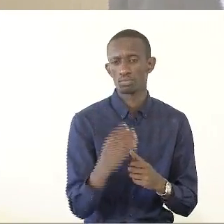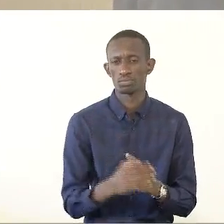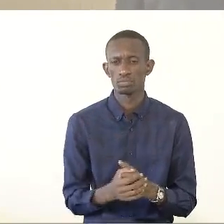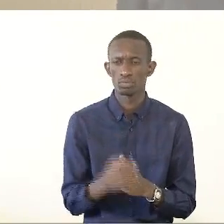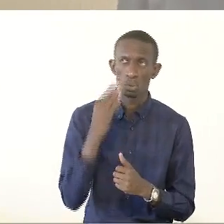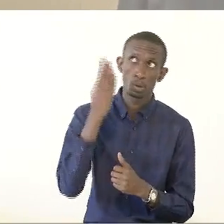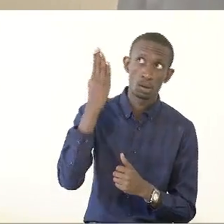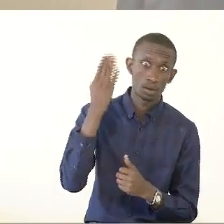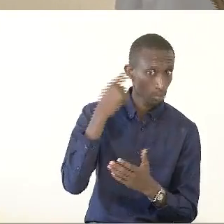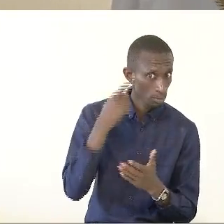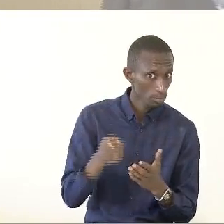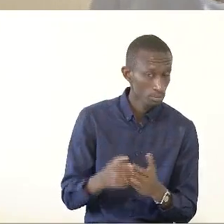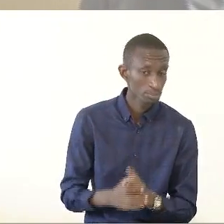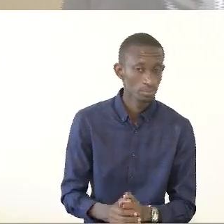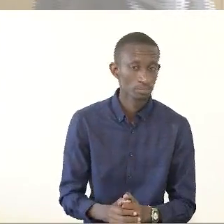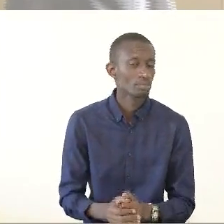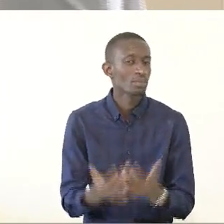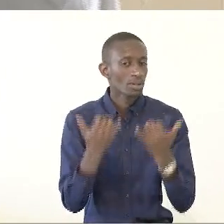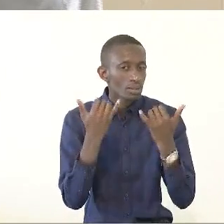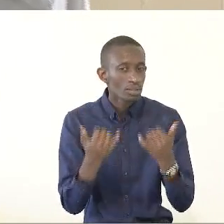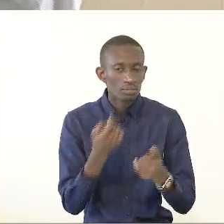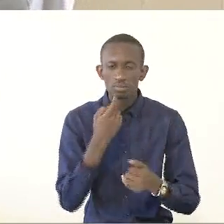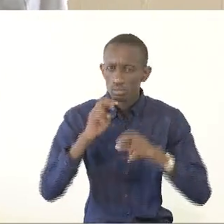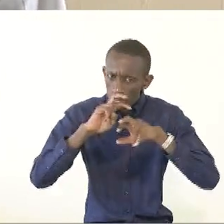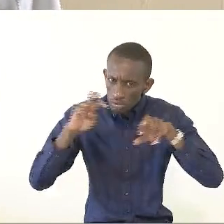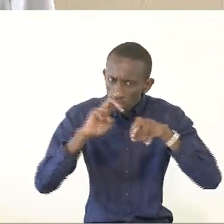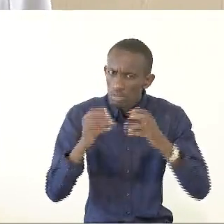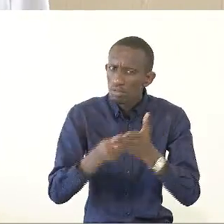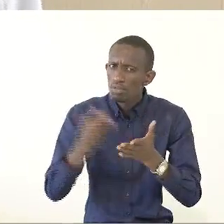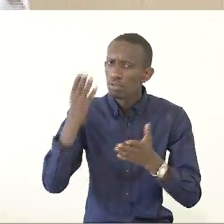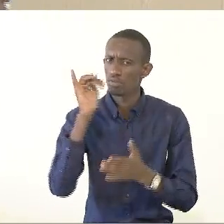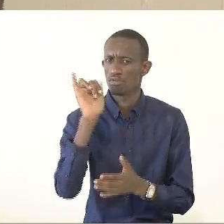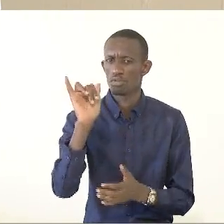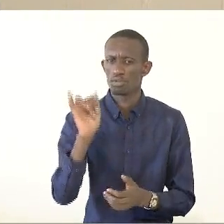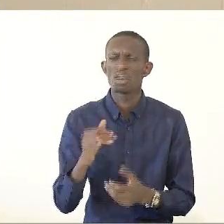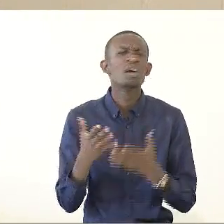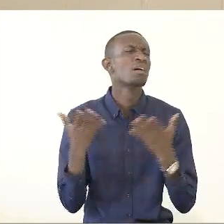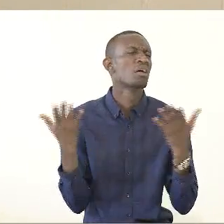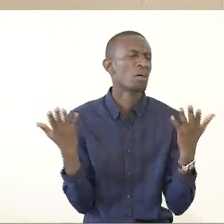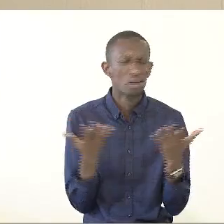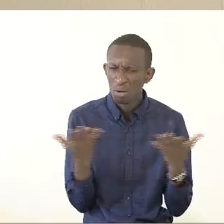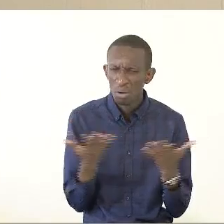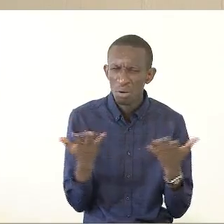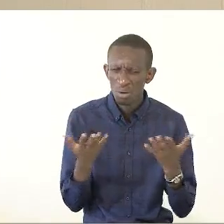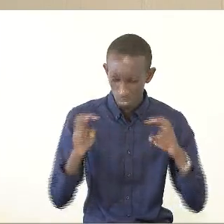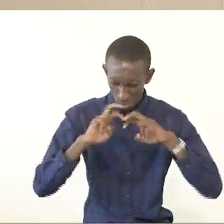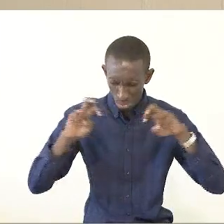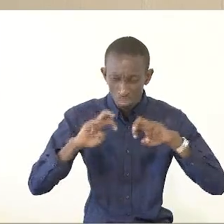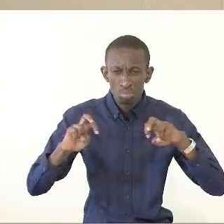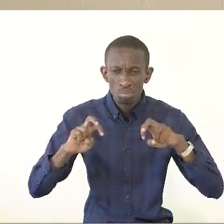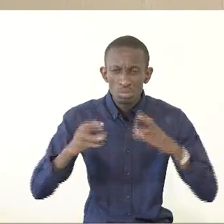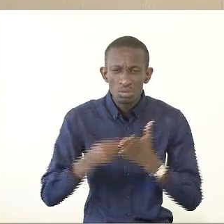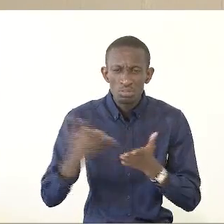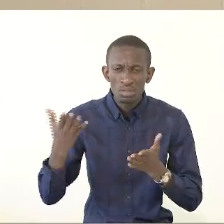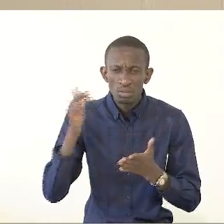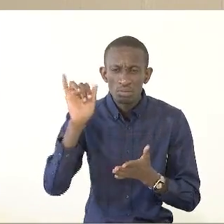you see what we get? Now we are going to find the value of y. How do we find the value of y? It's